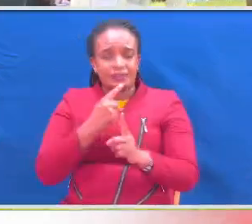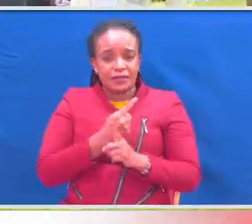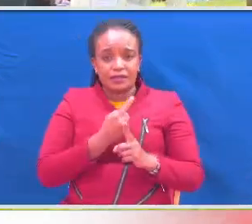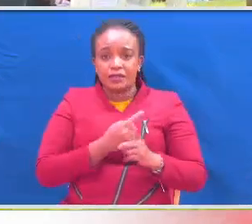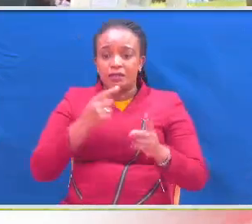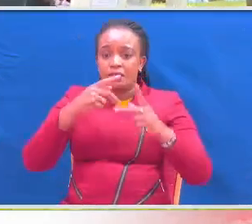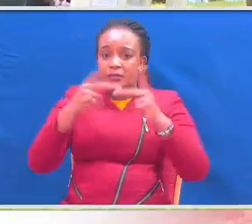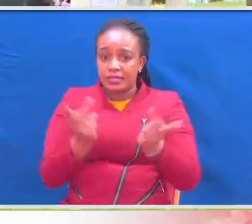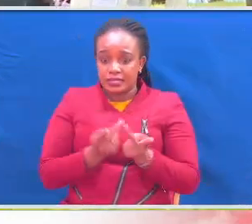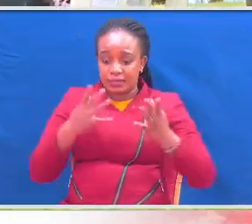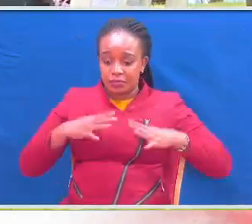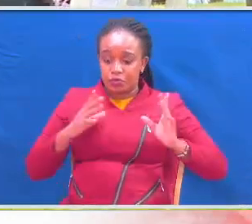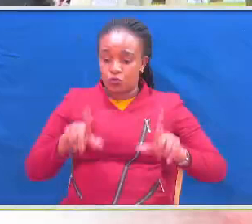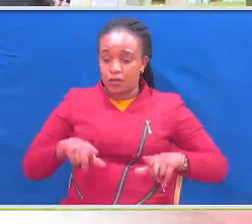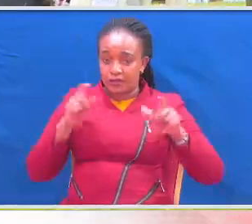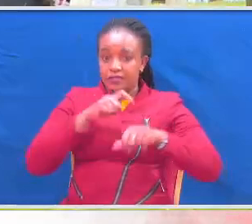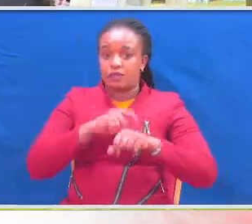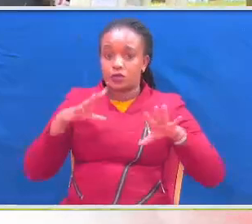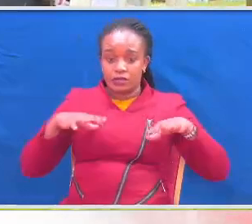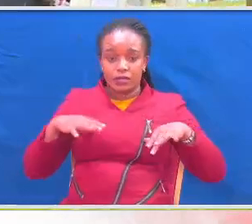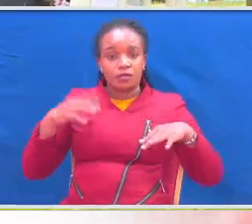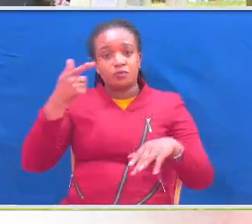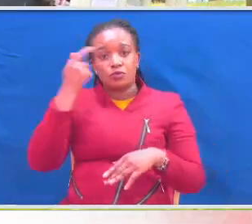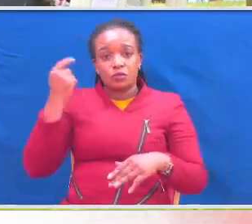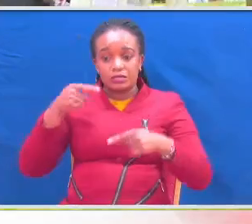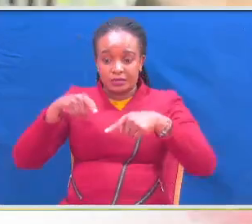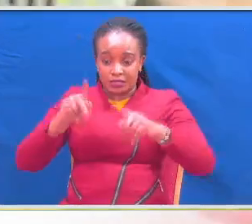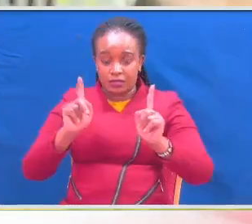and because they are not registered, they are not paying tax.